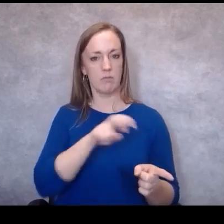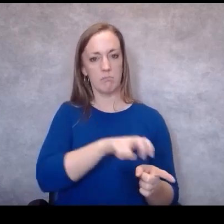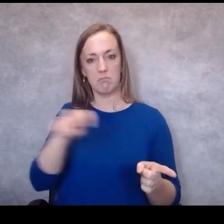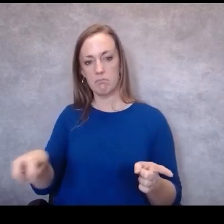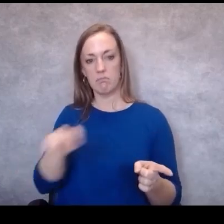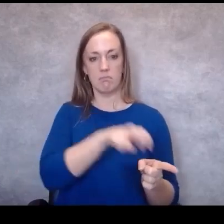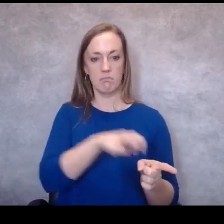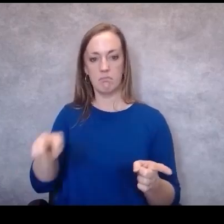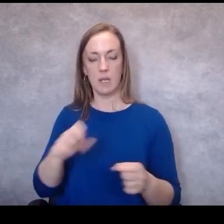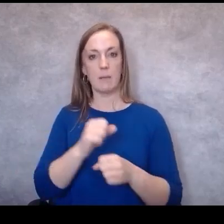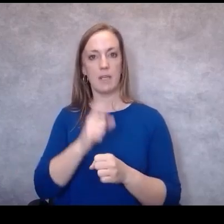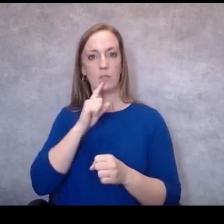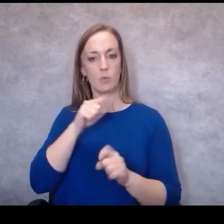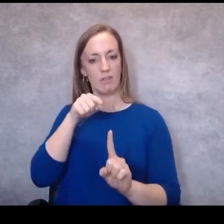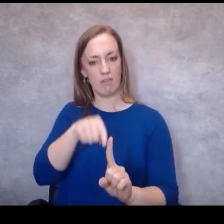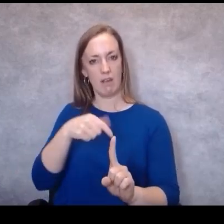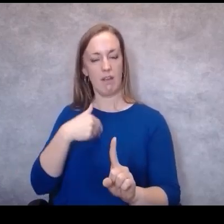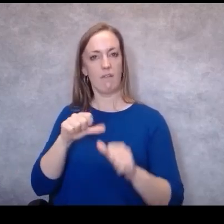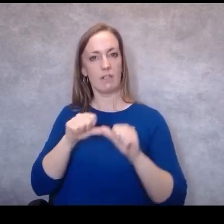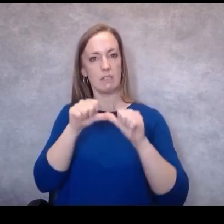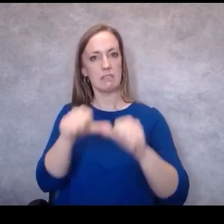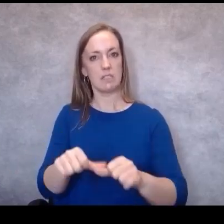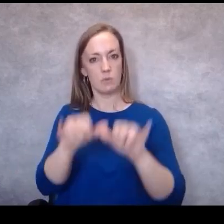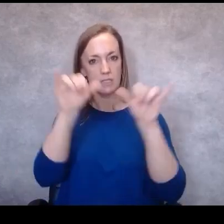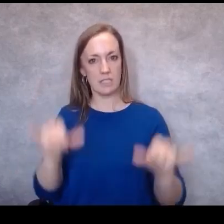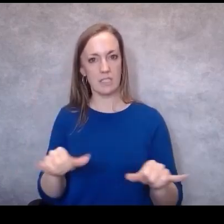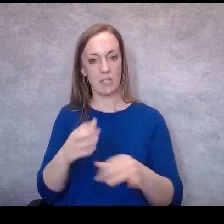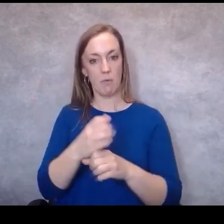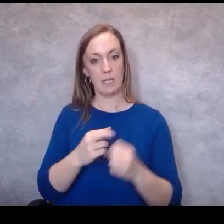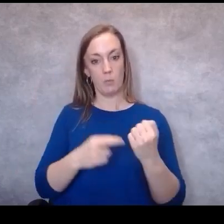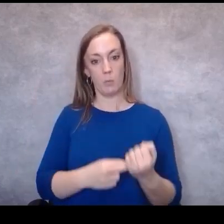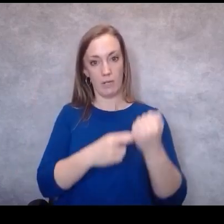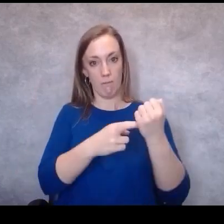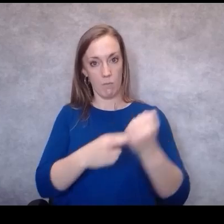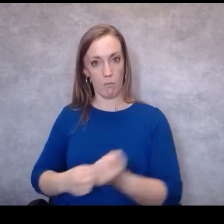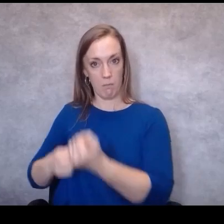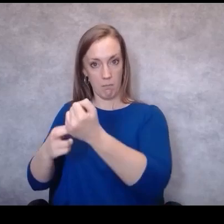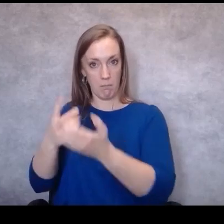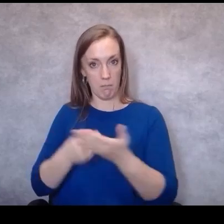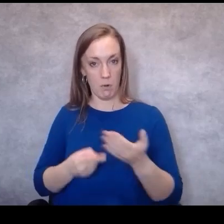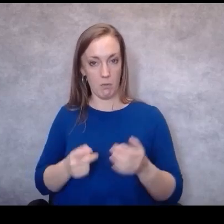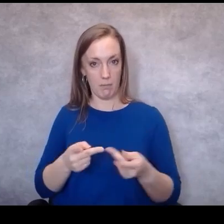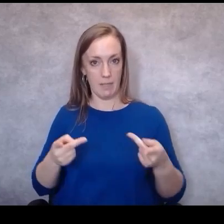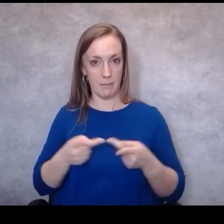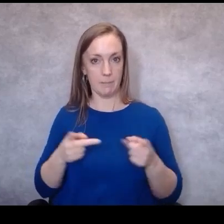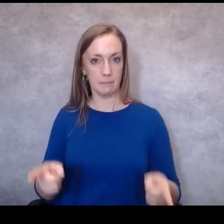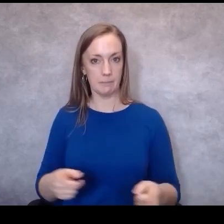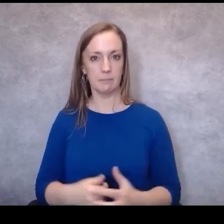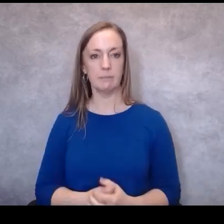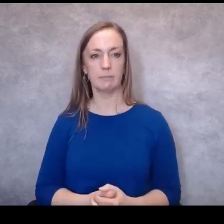a continuous system of receiving reinforcement in both settings.